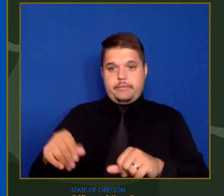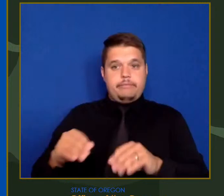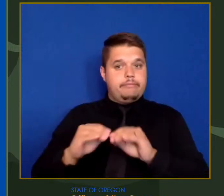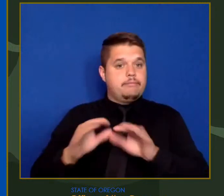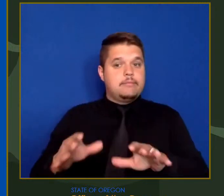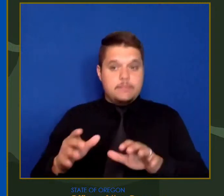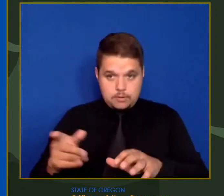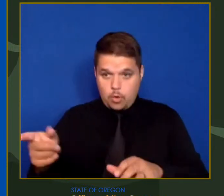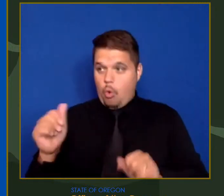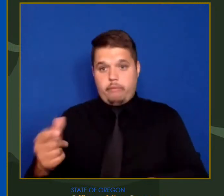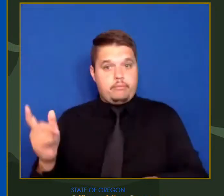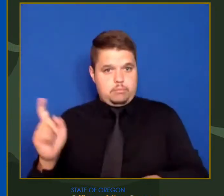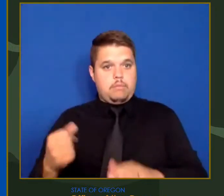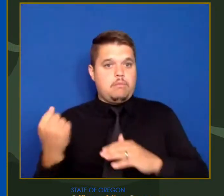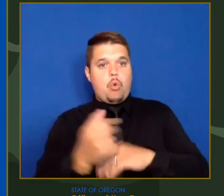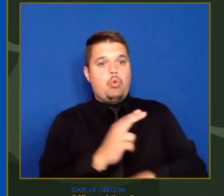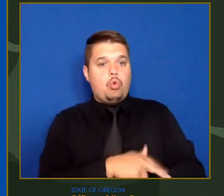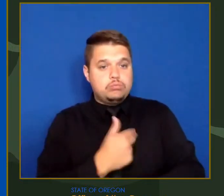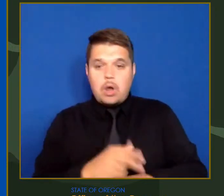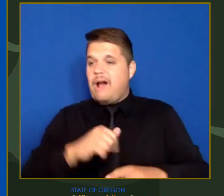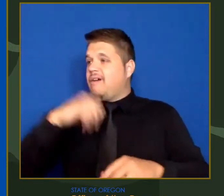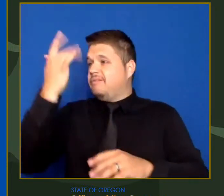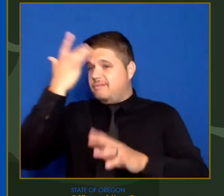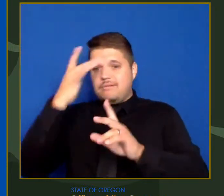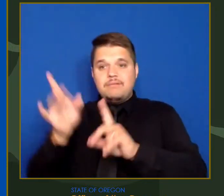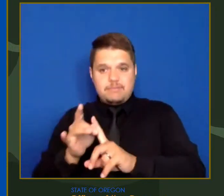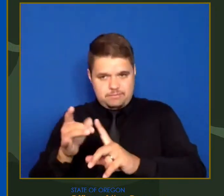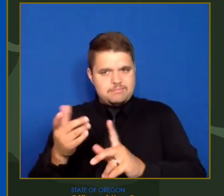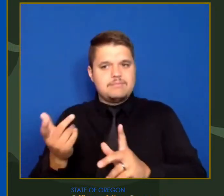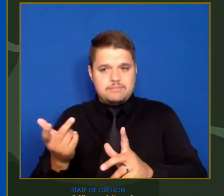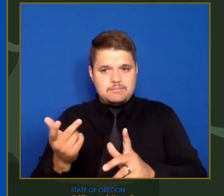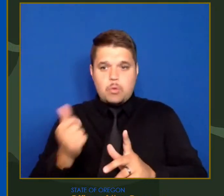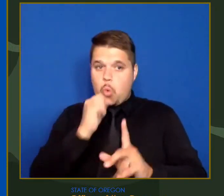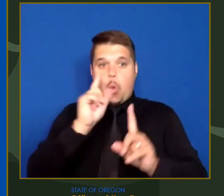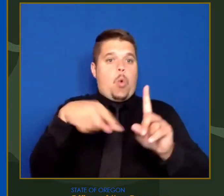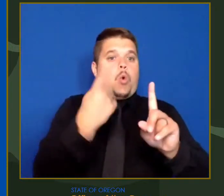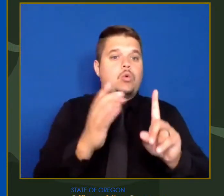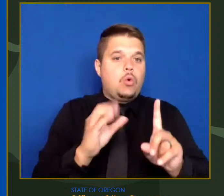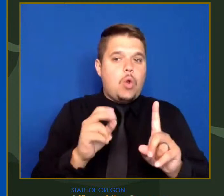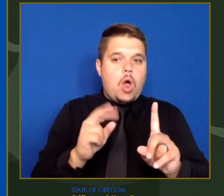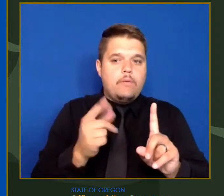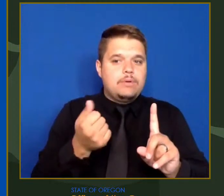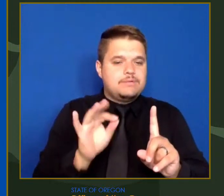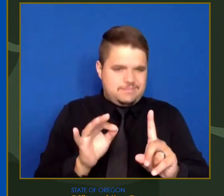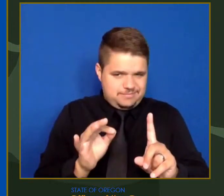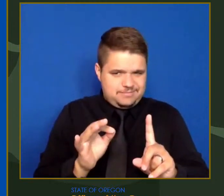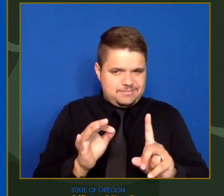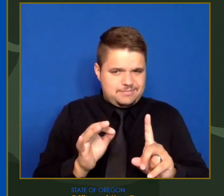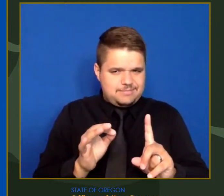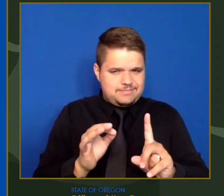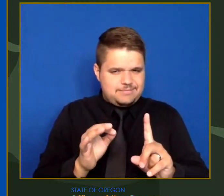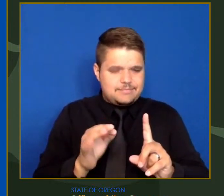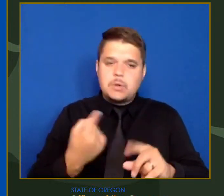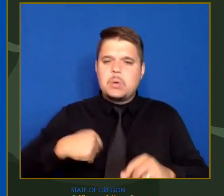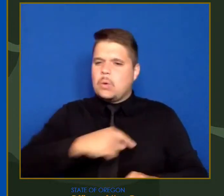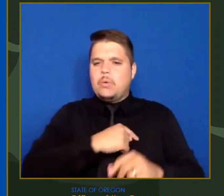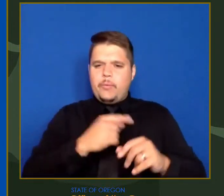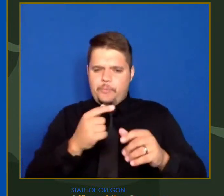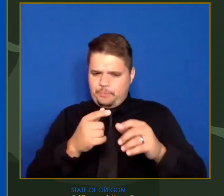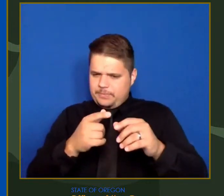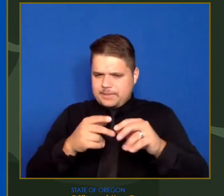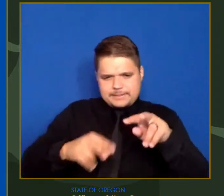me, these counties are eager to take that responsibility and manage those outbreaks at the local level using the tools